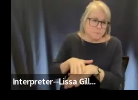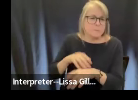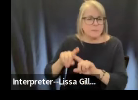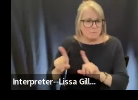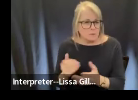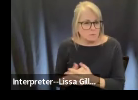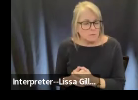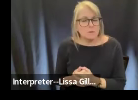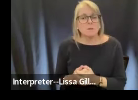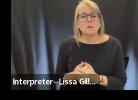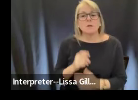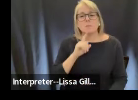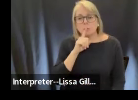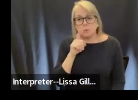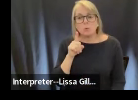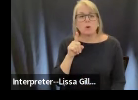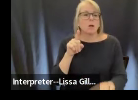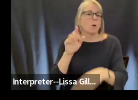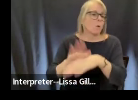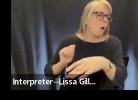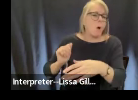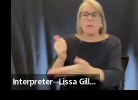make sure that you call for help.